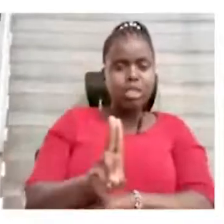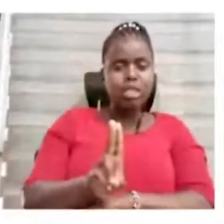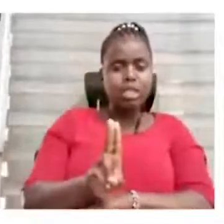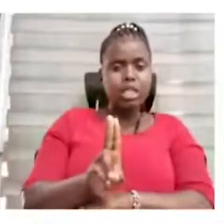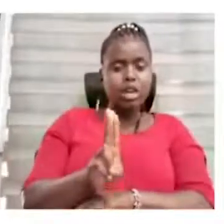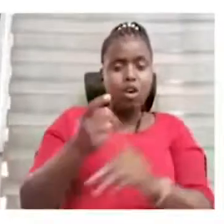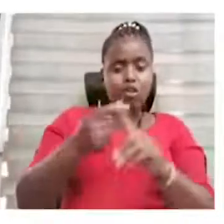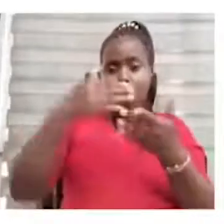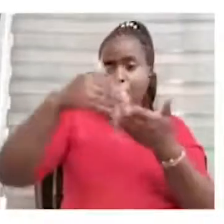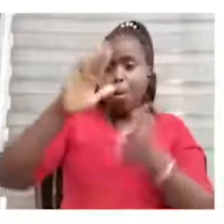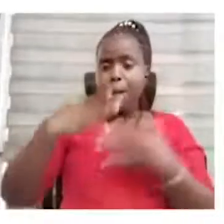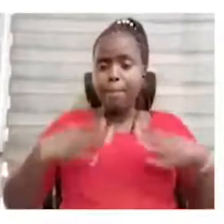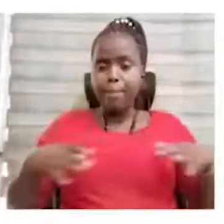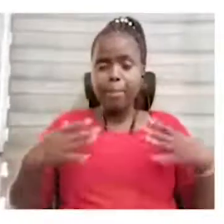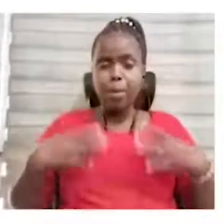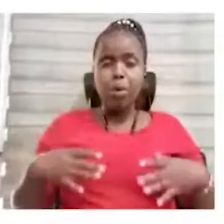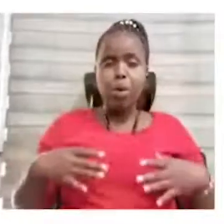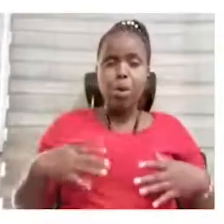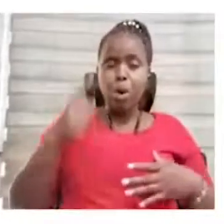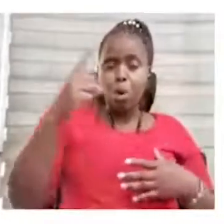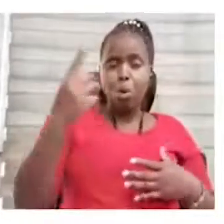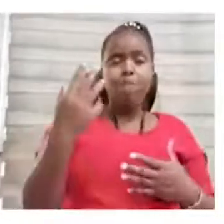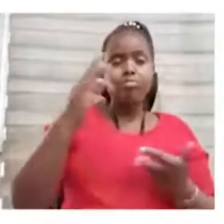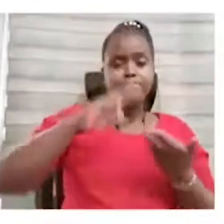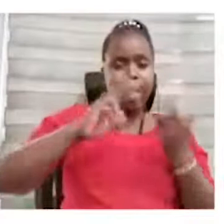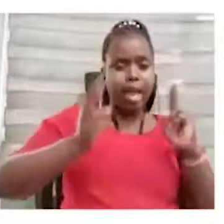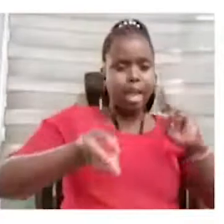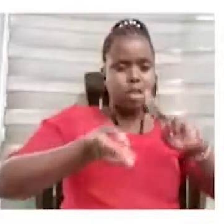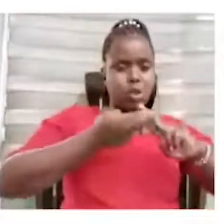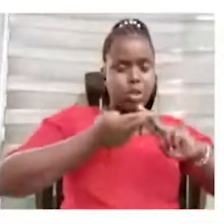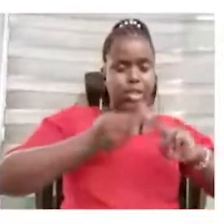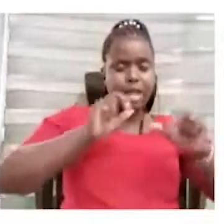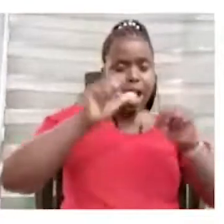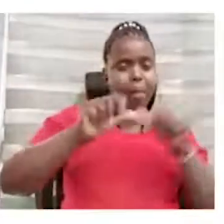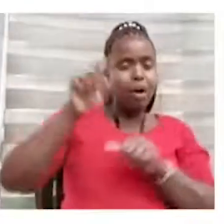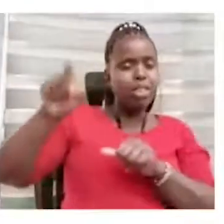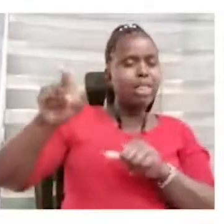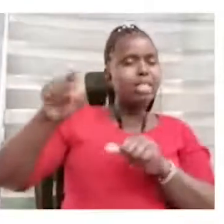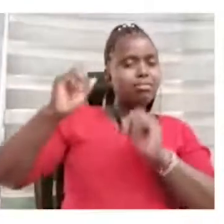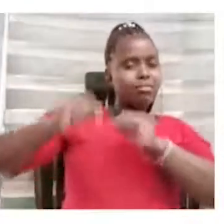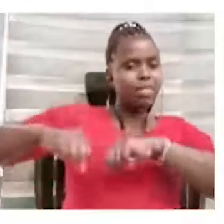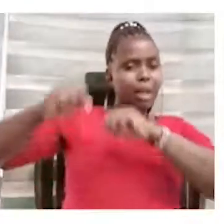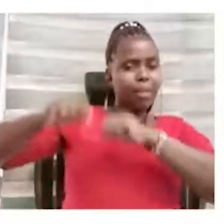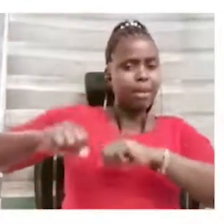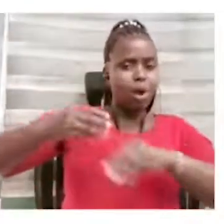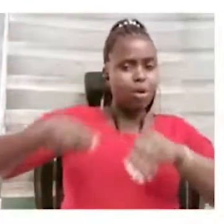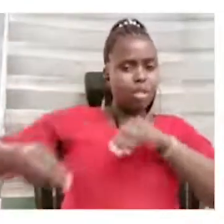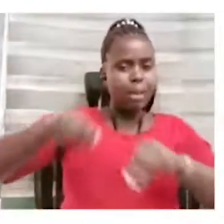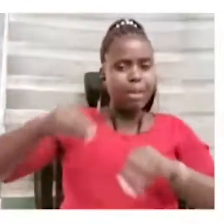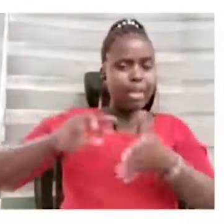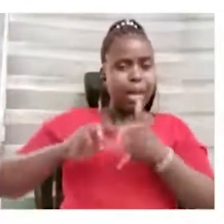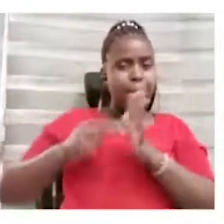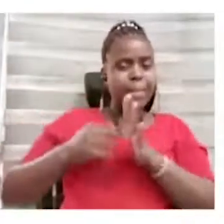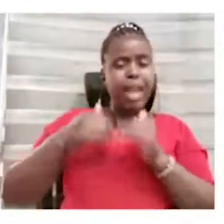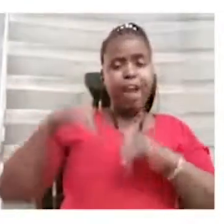And one of the relationships here of just basic usability is people who are new to technology, but also